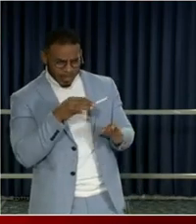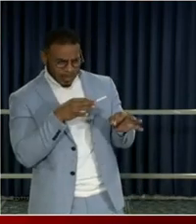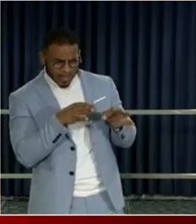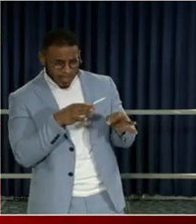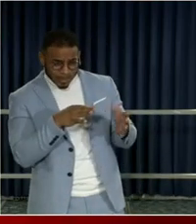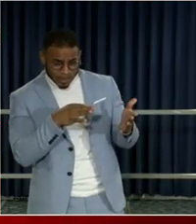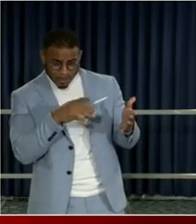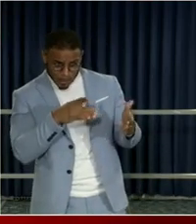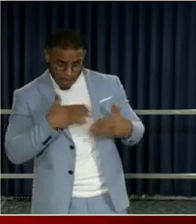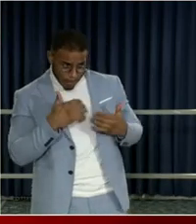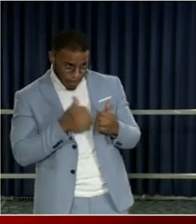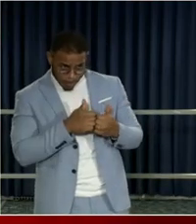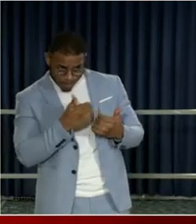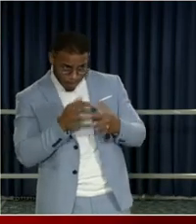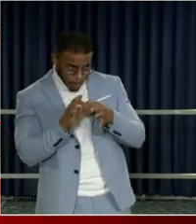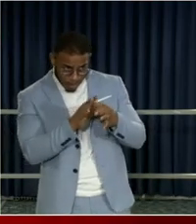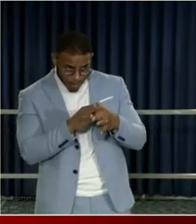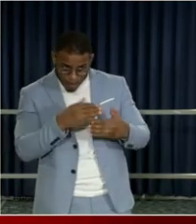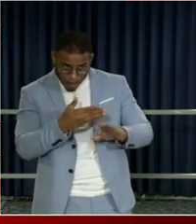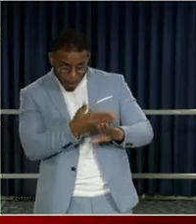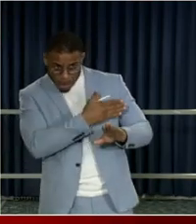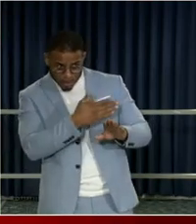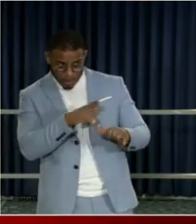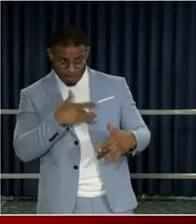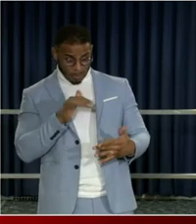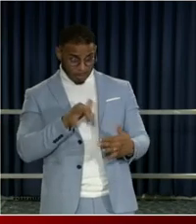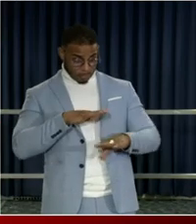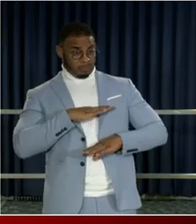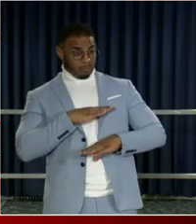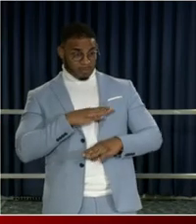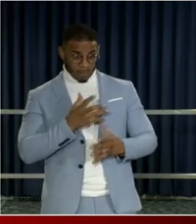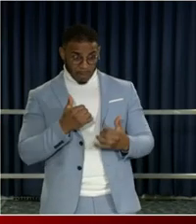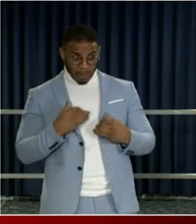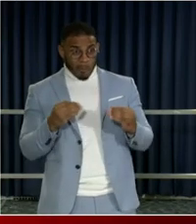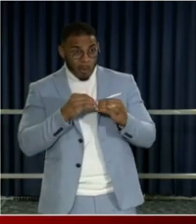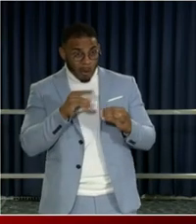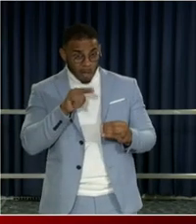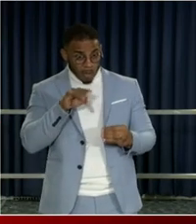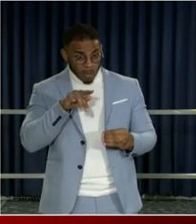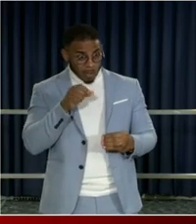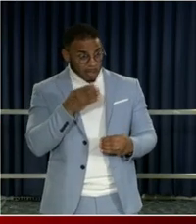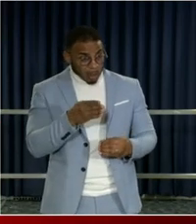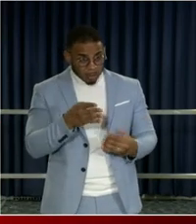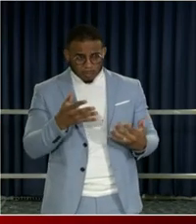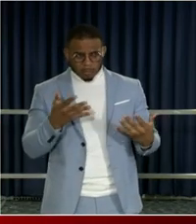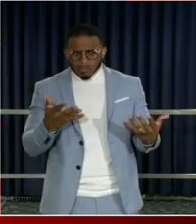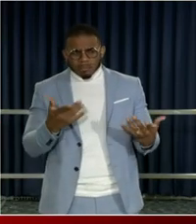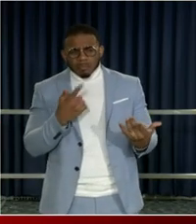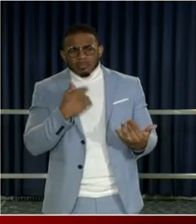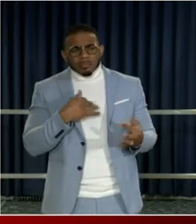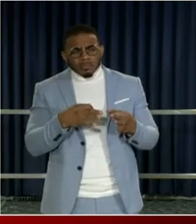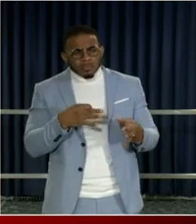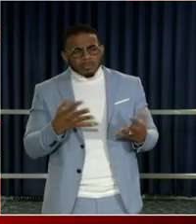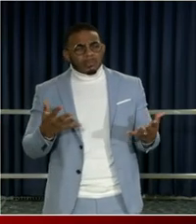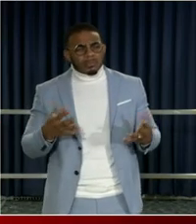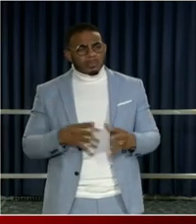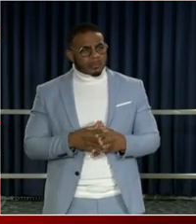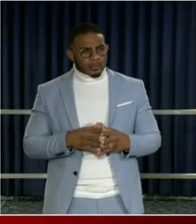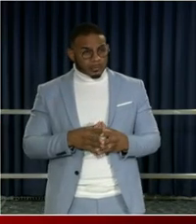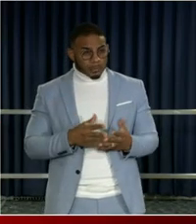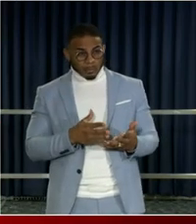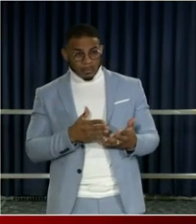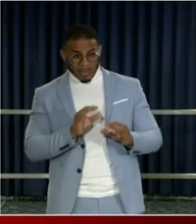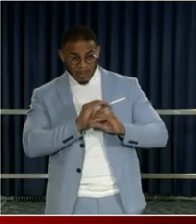you happy with kind of the coordination prior to? Do you feel like you wanted to have more units, on scene ahead of time, or can you